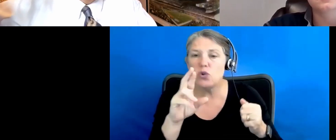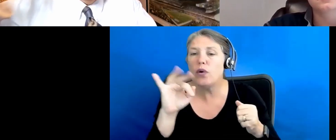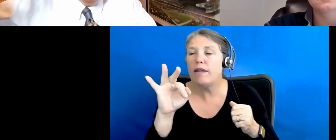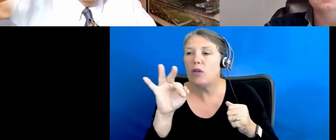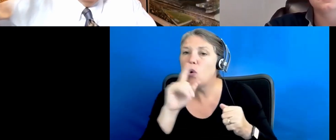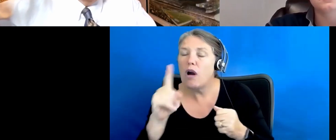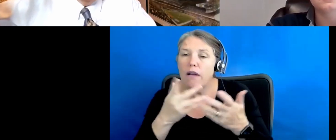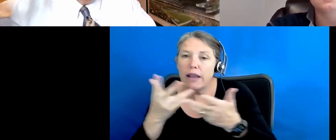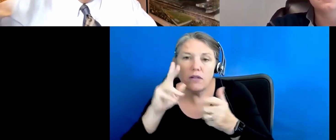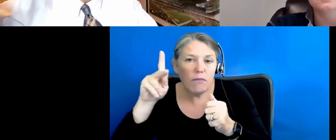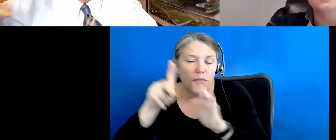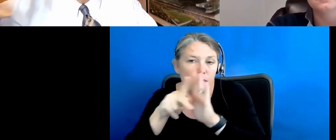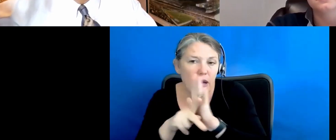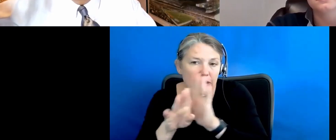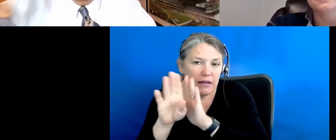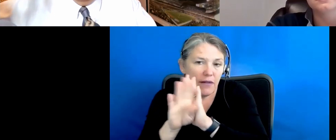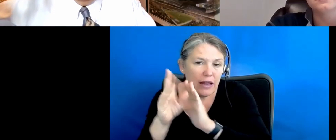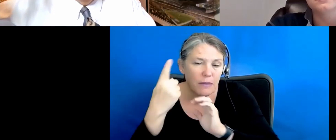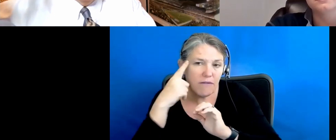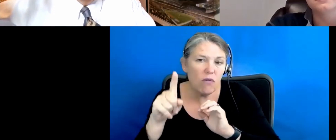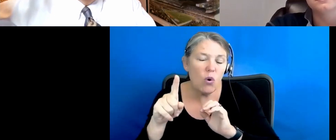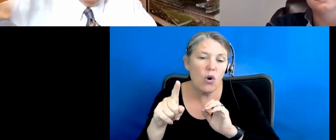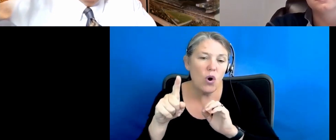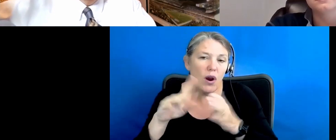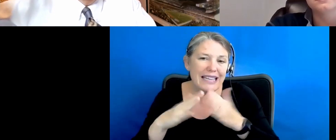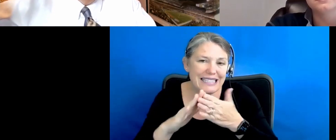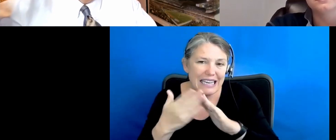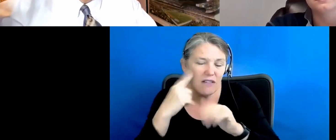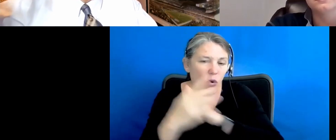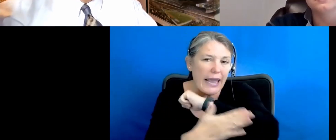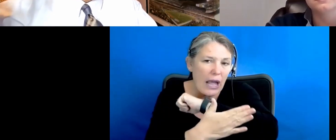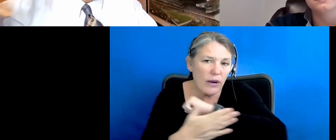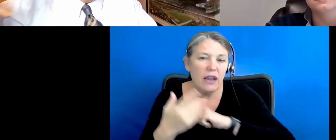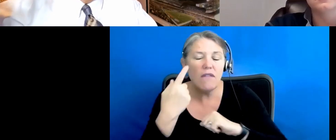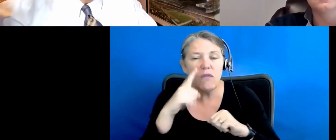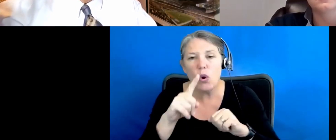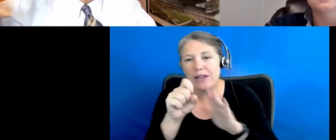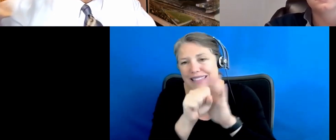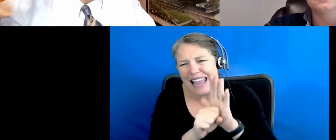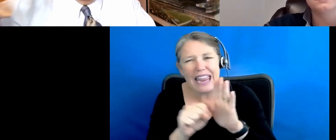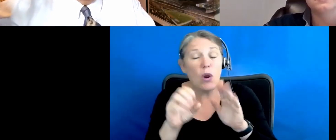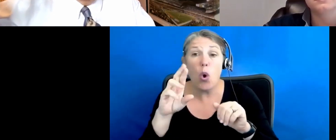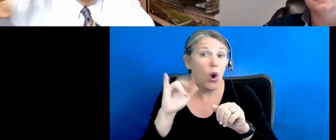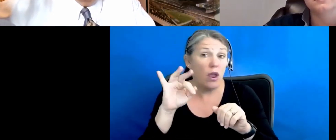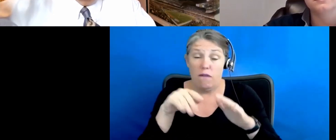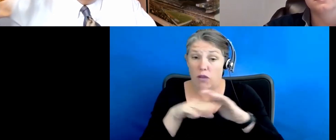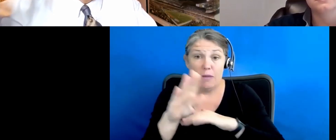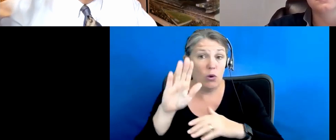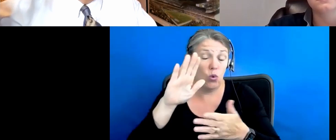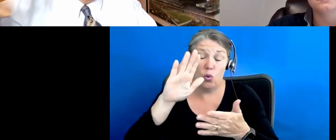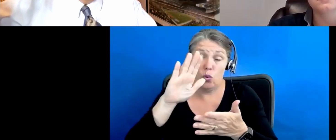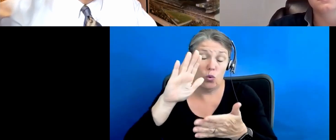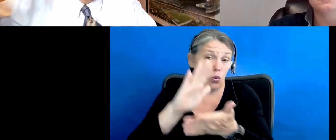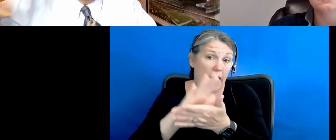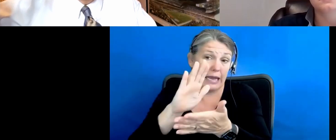engage in policy development for a city, for a county, or for a state, or whether you enter into academia